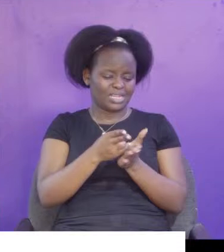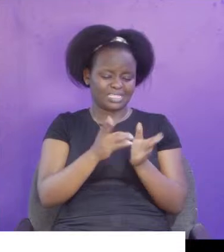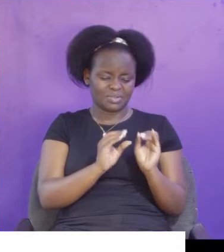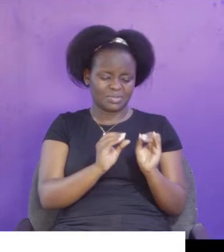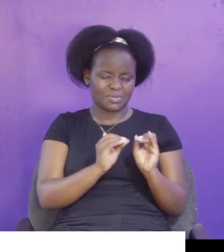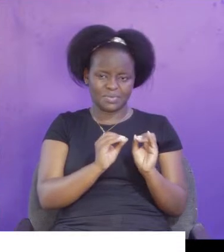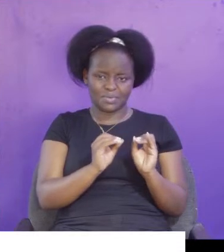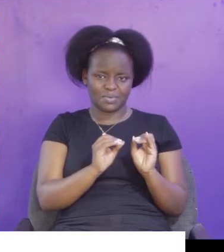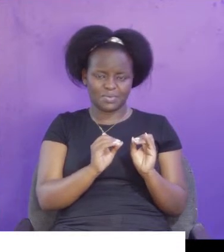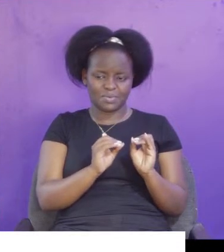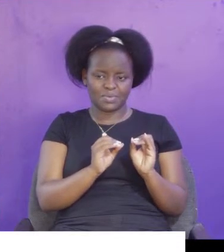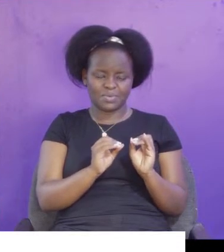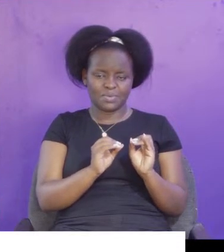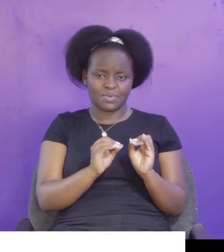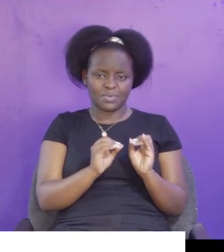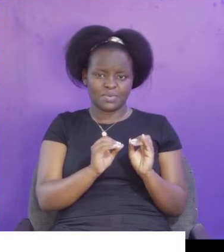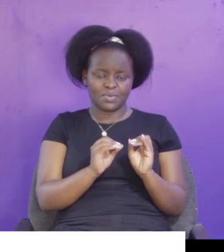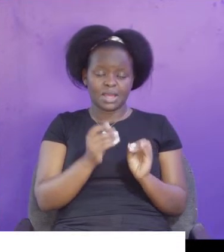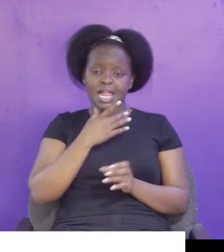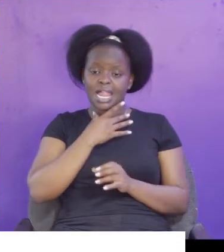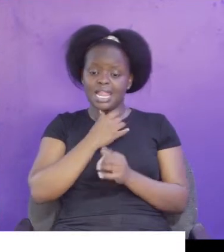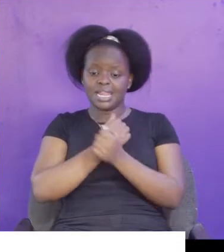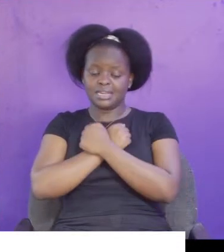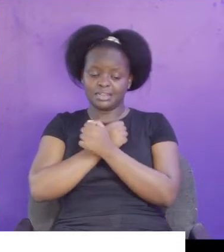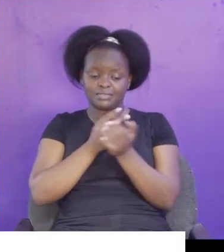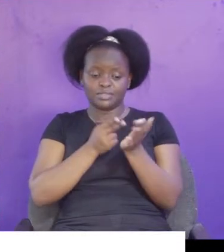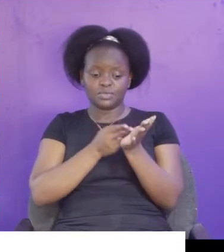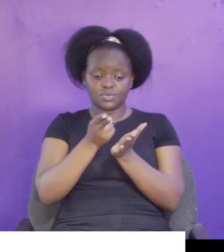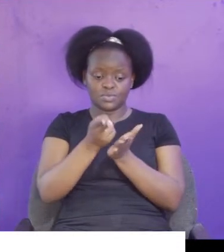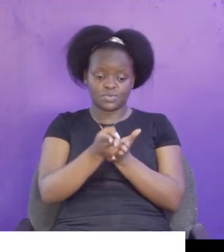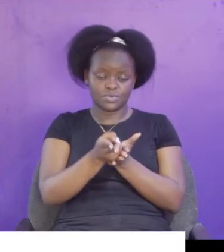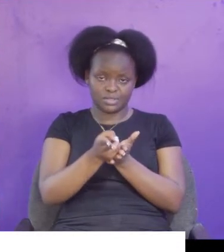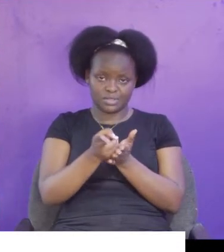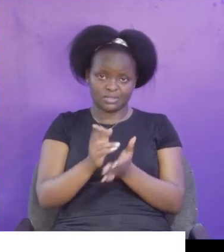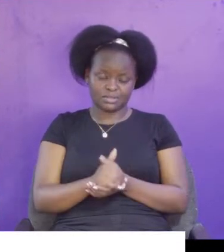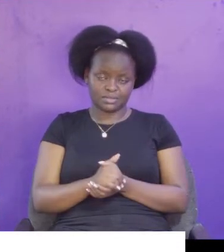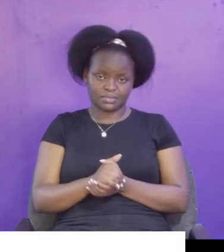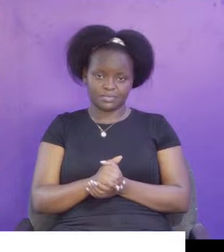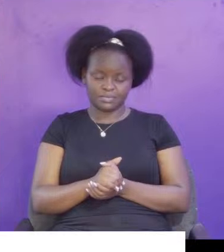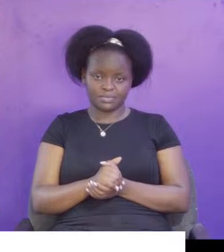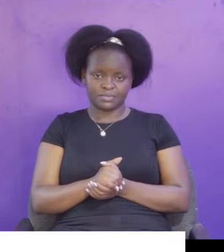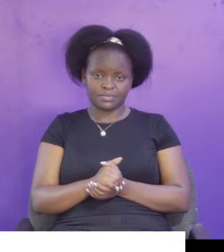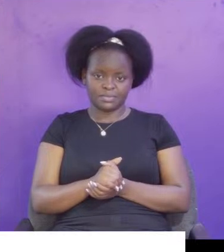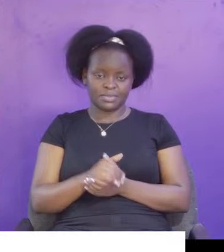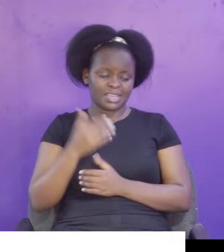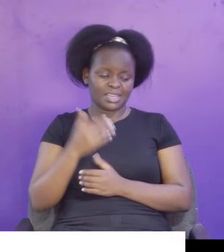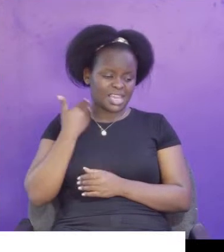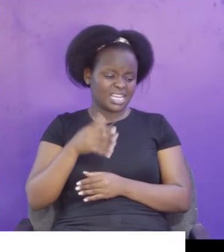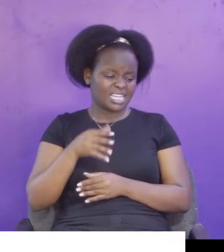He hated dishonesty. He hated greed.